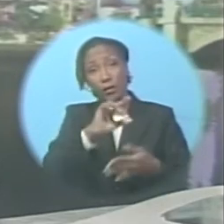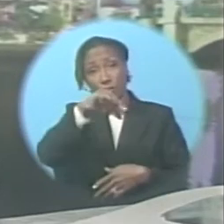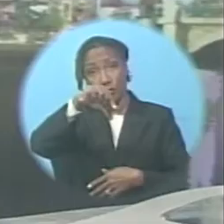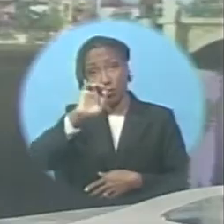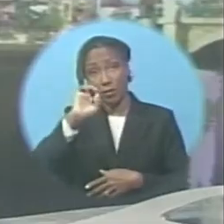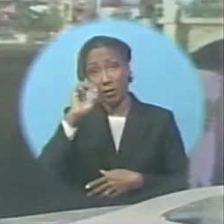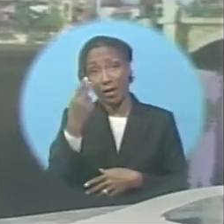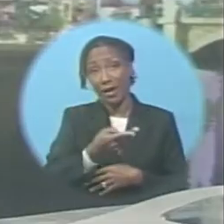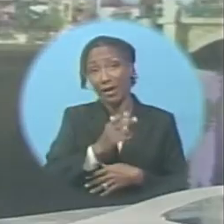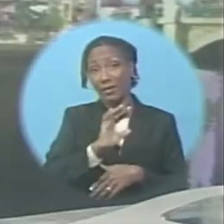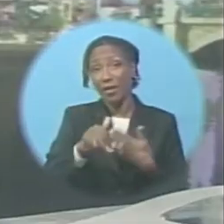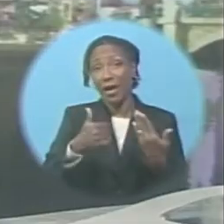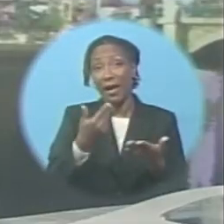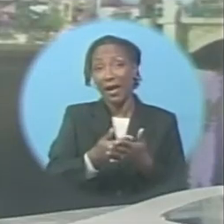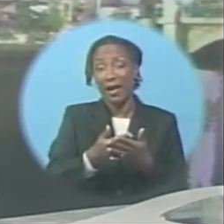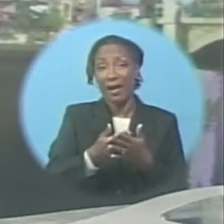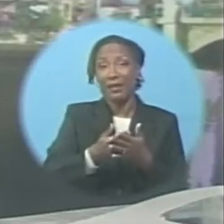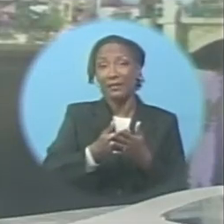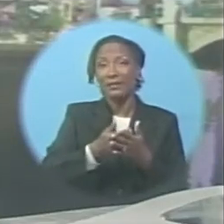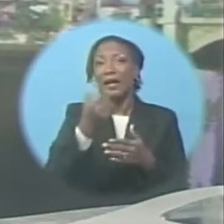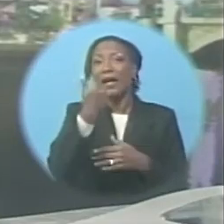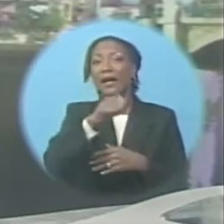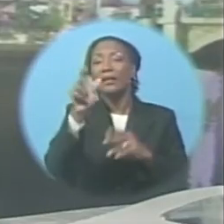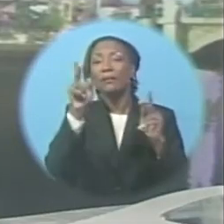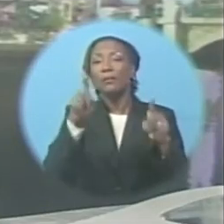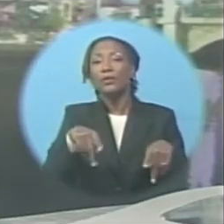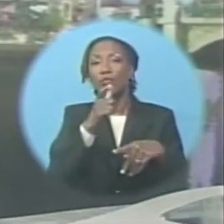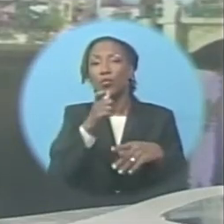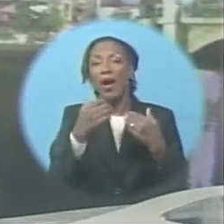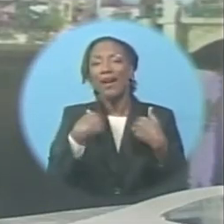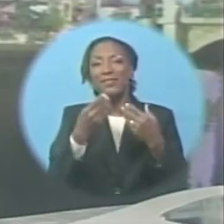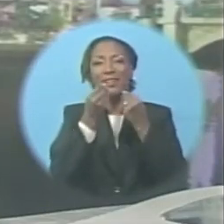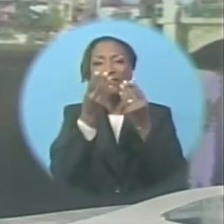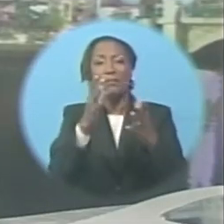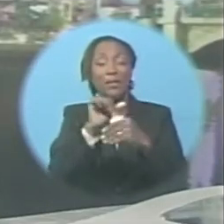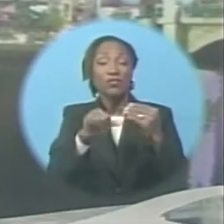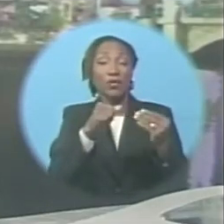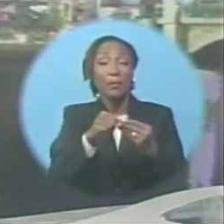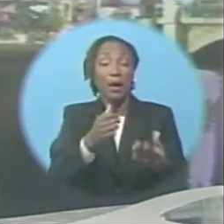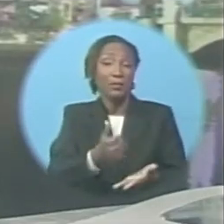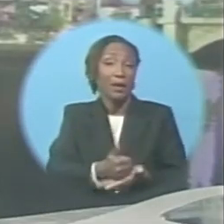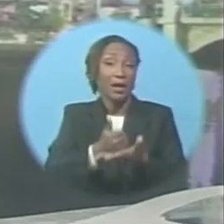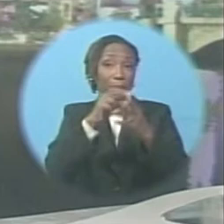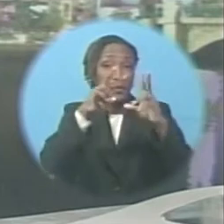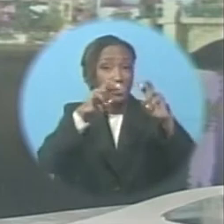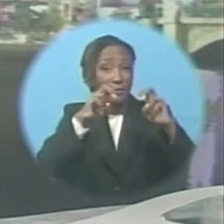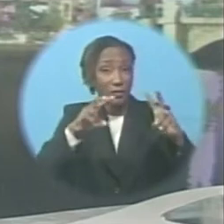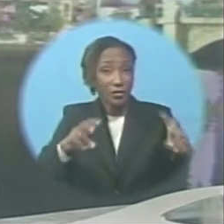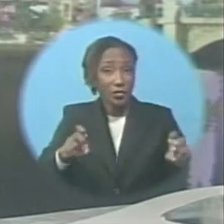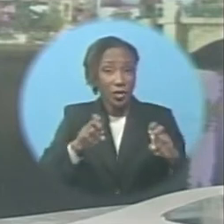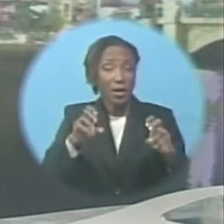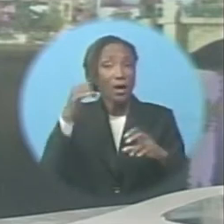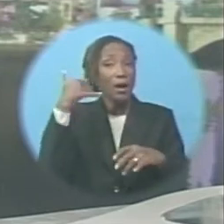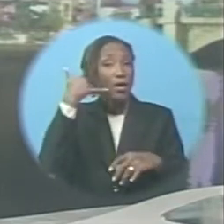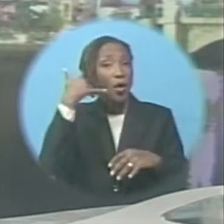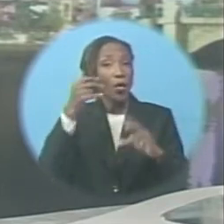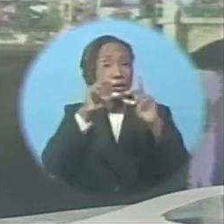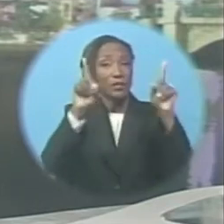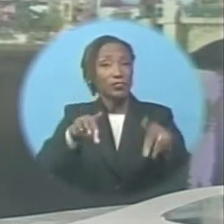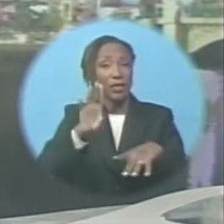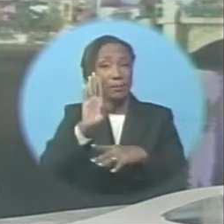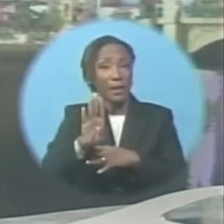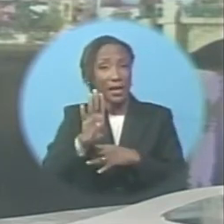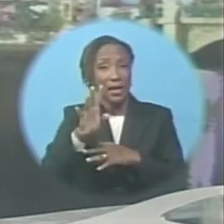they are being treated. Anyone with information that can help the investigation can call the District B police station at telephone numbers